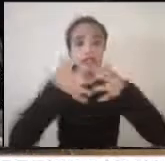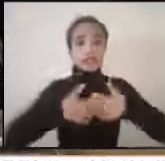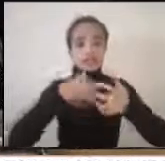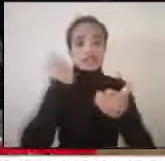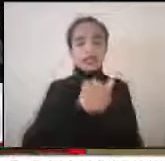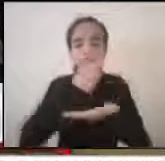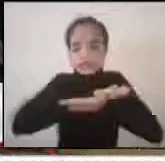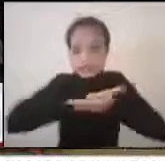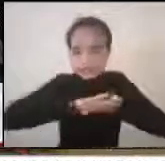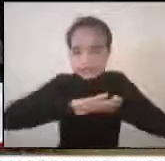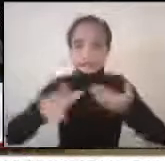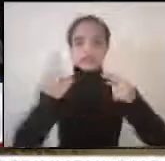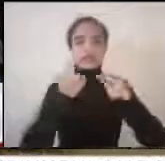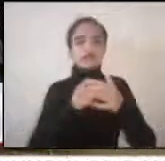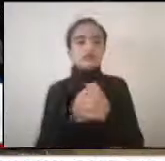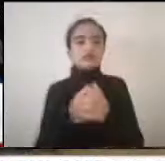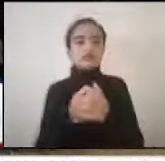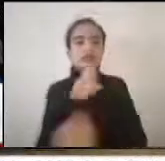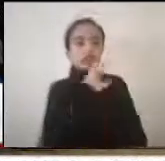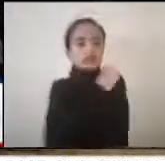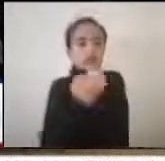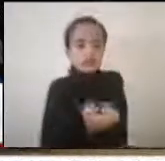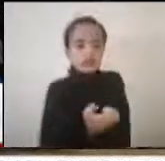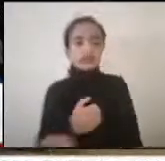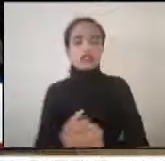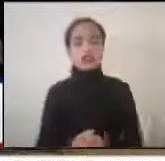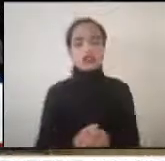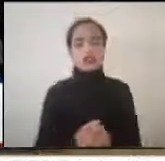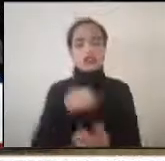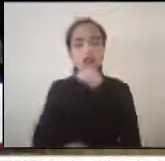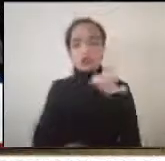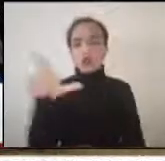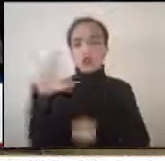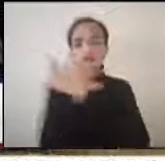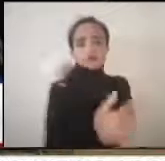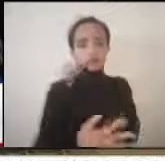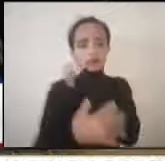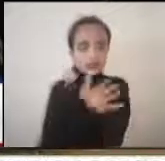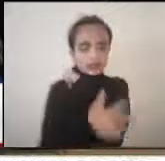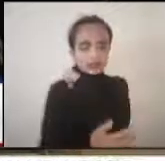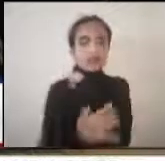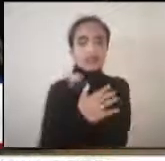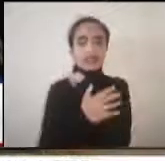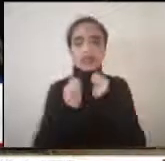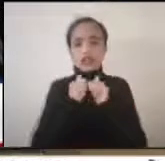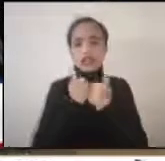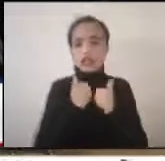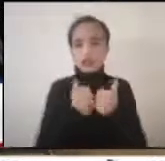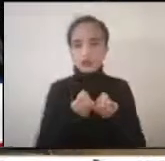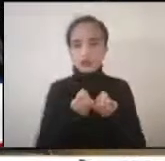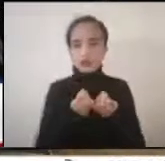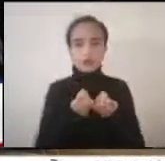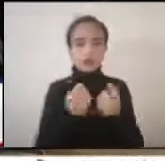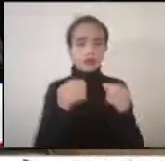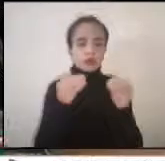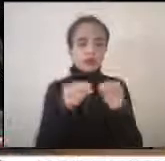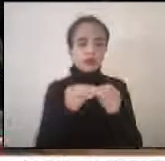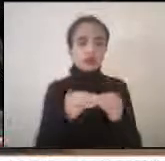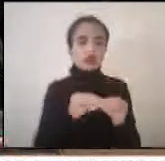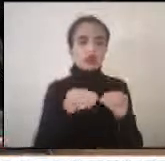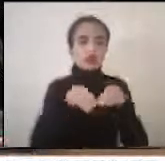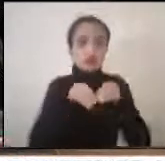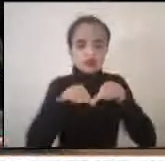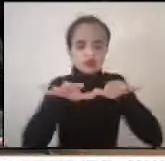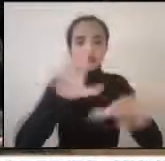are all... Every country in the world is interested how to expand the use of clean energies. And